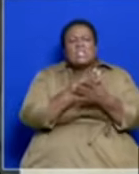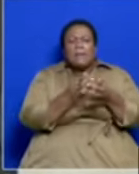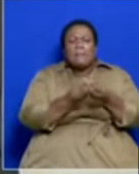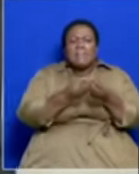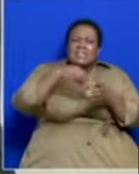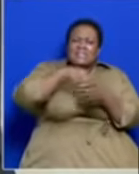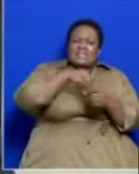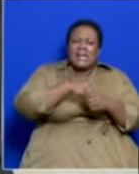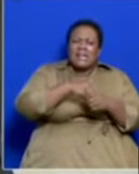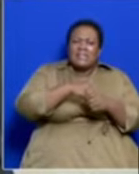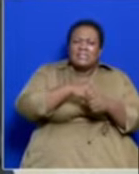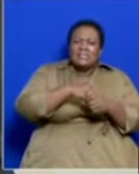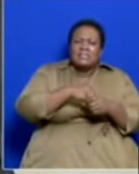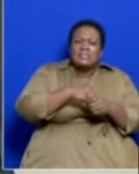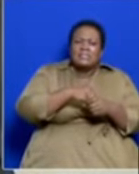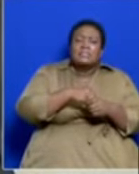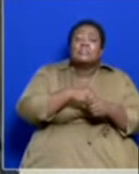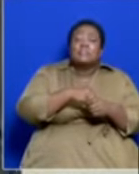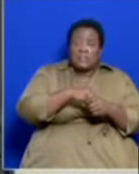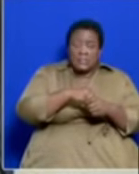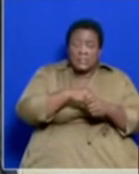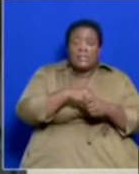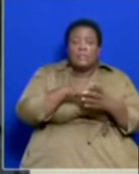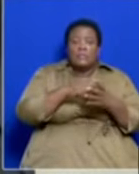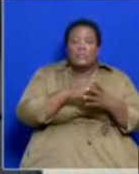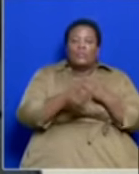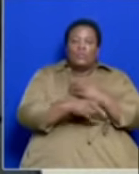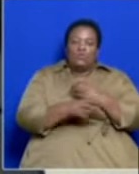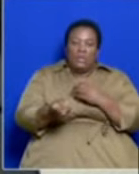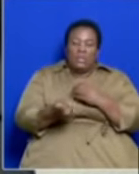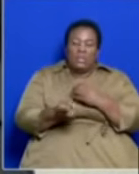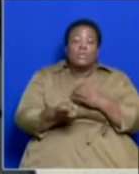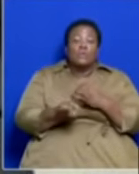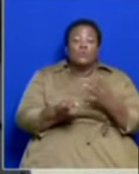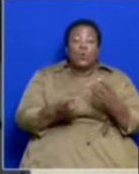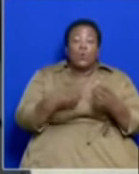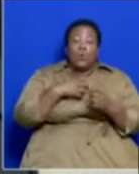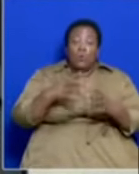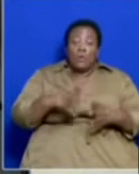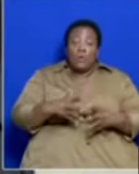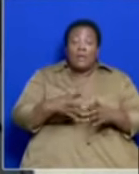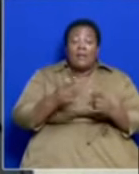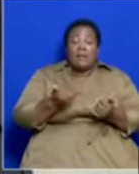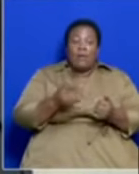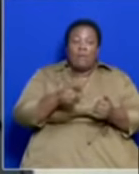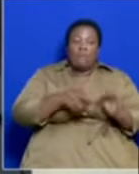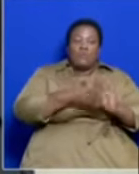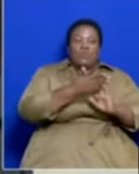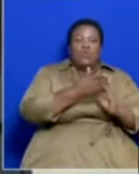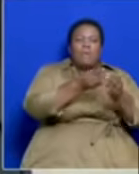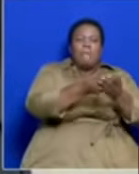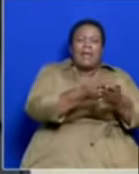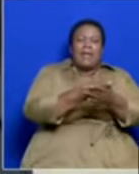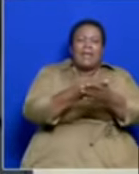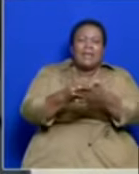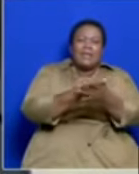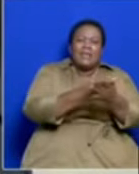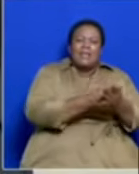some part were stolen. The owner has to go and buy parts of the